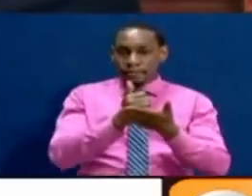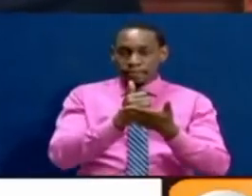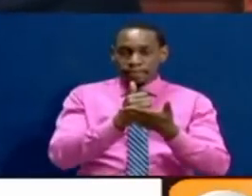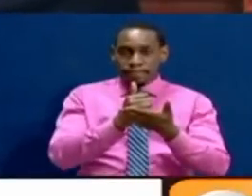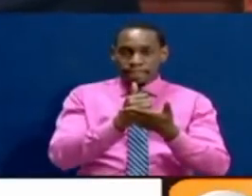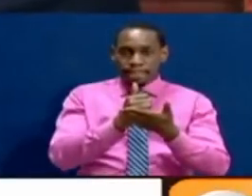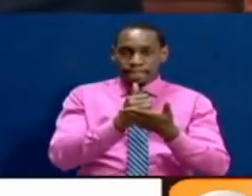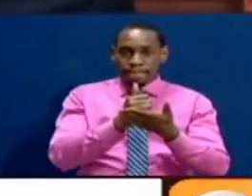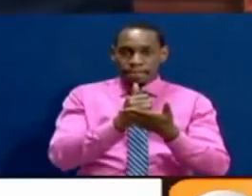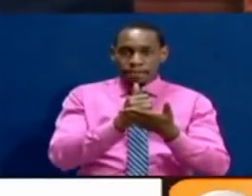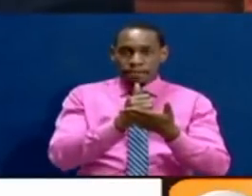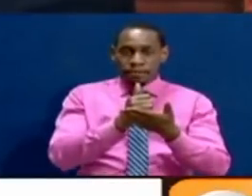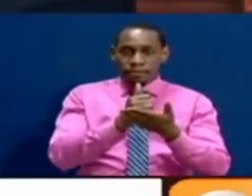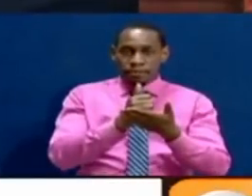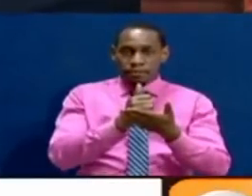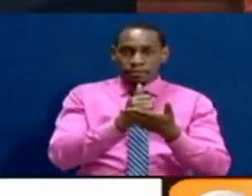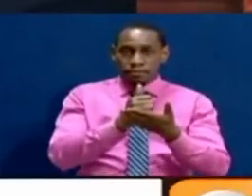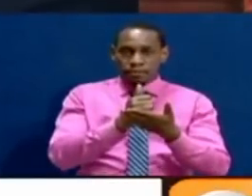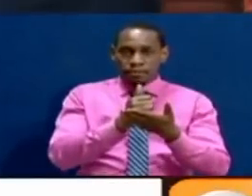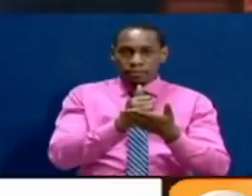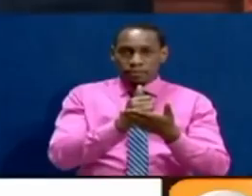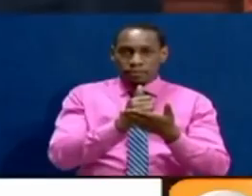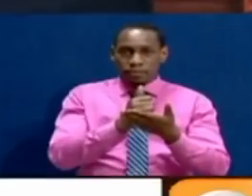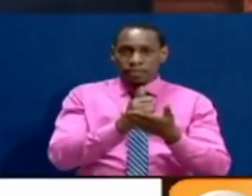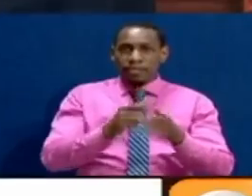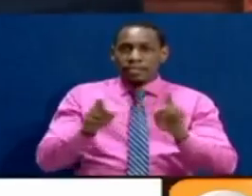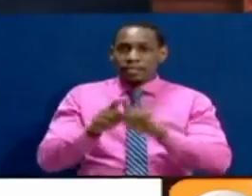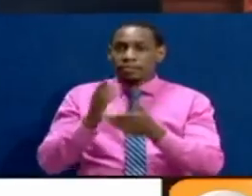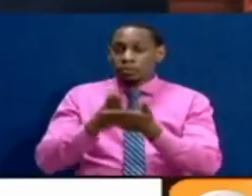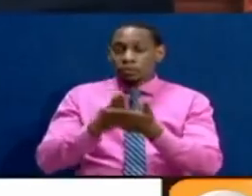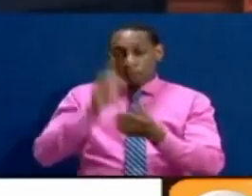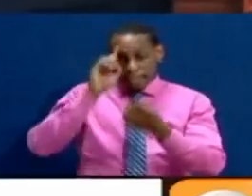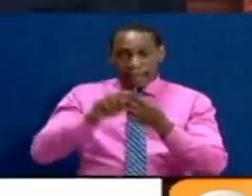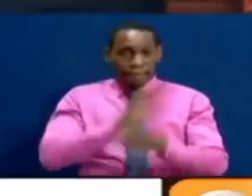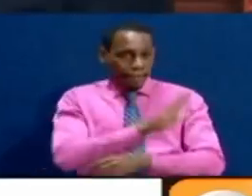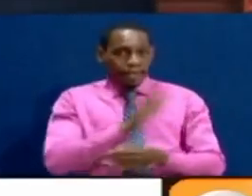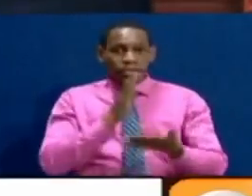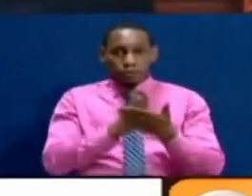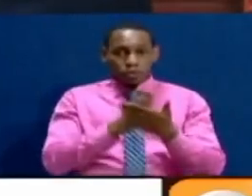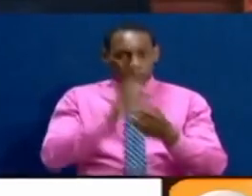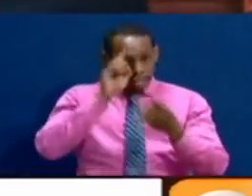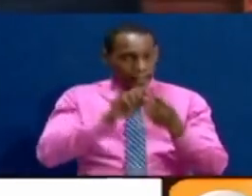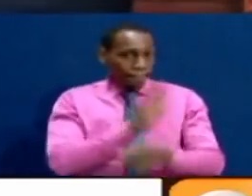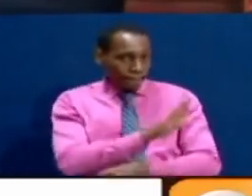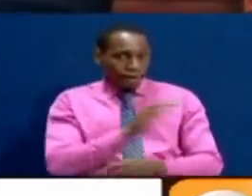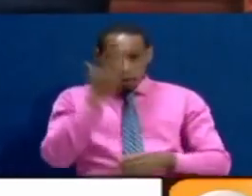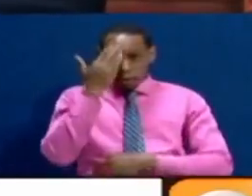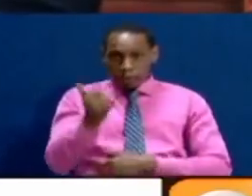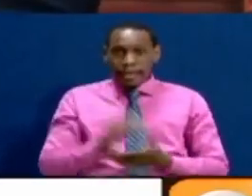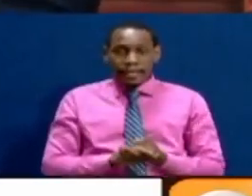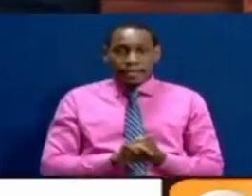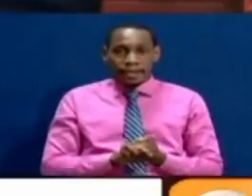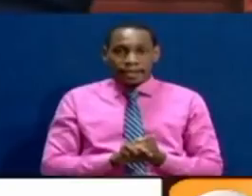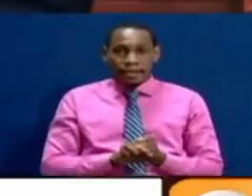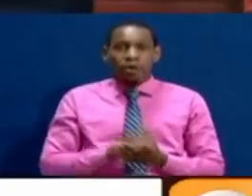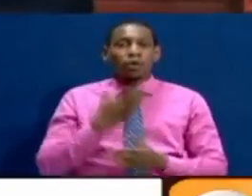Finance. And it is purely intentional. It is purely intentional because he